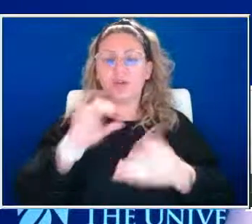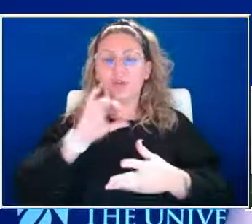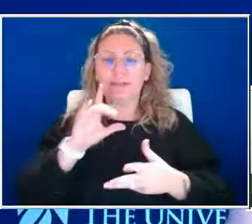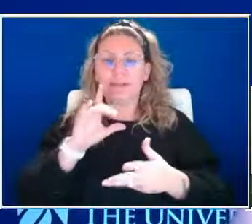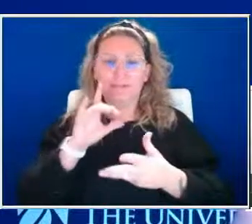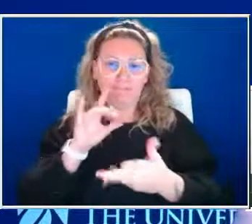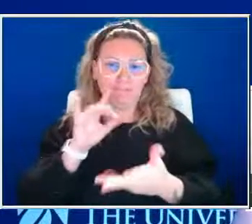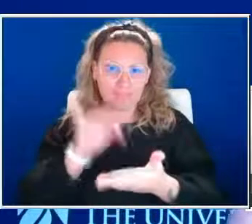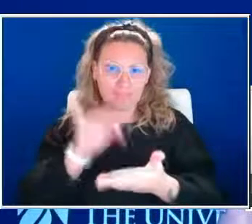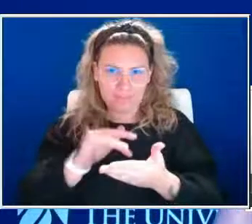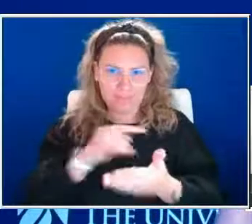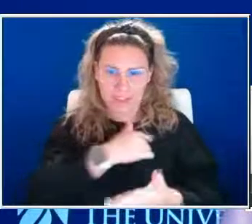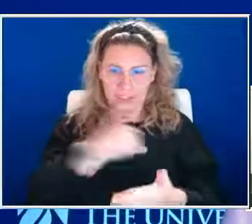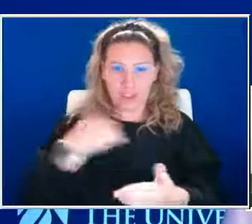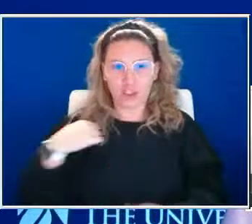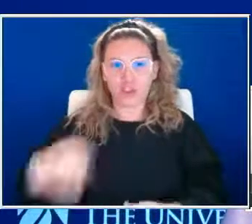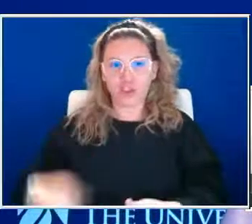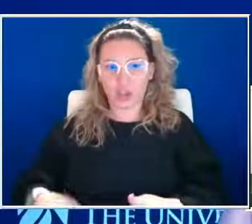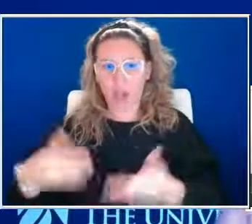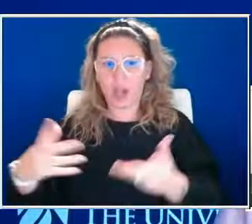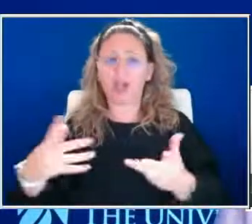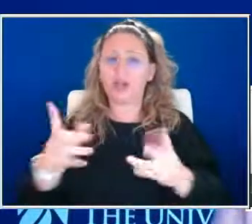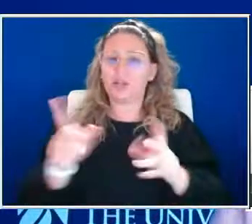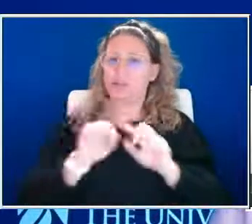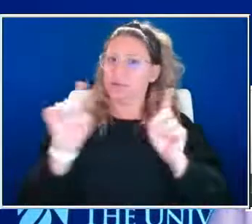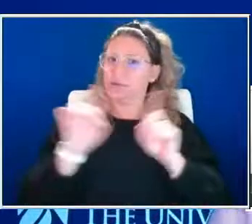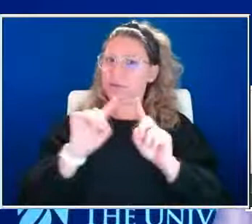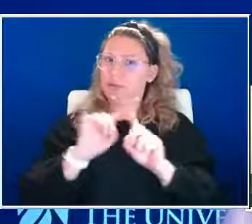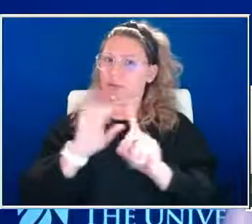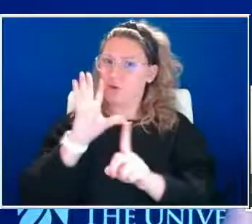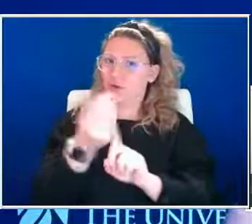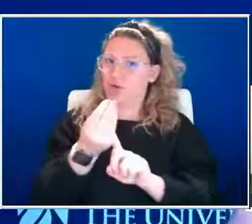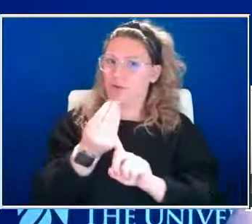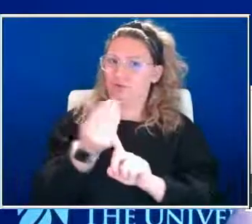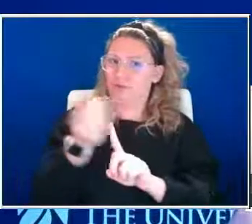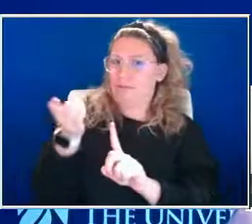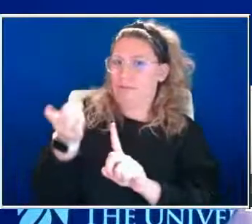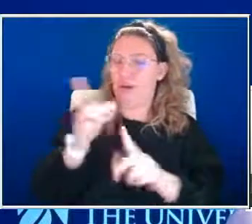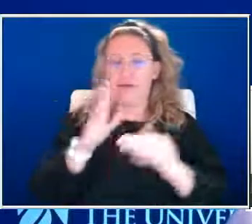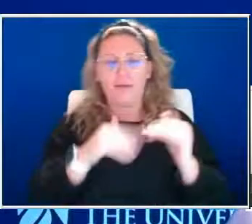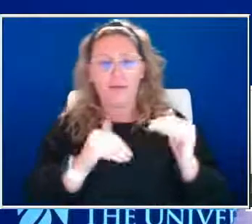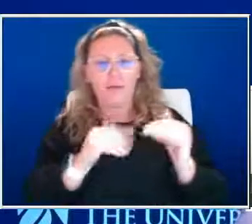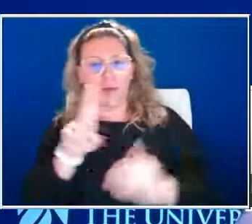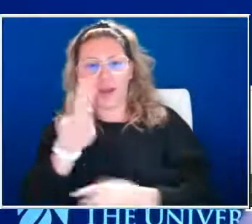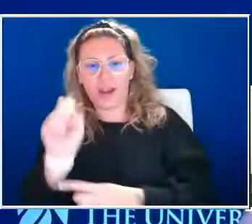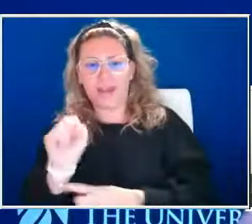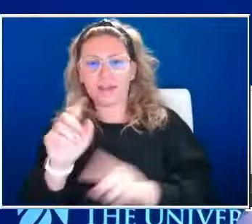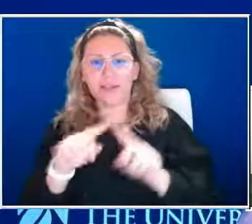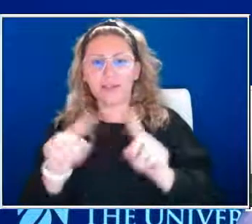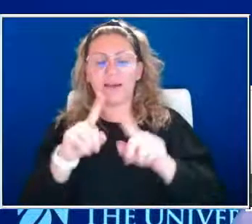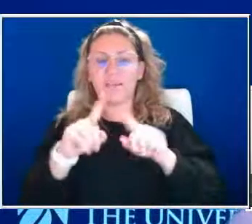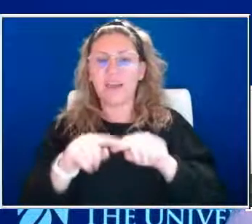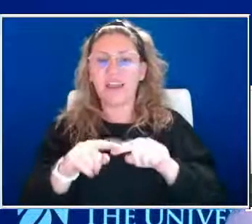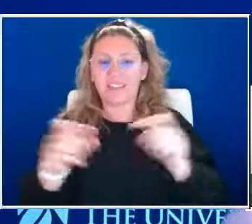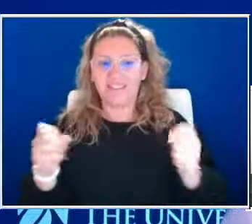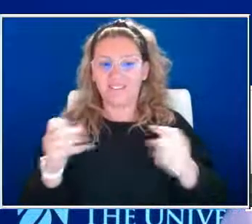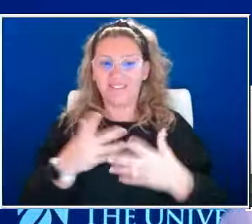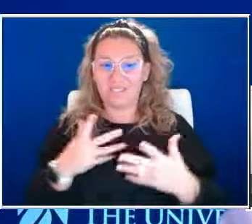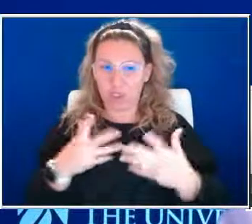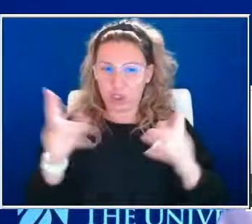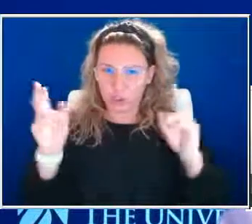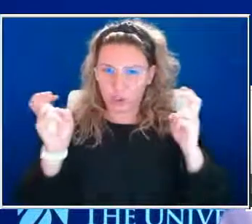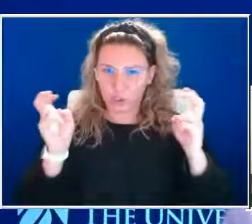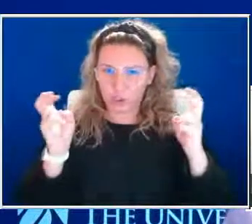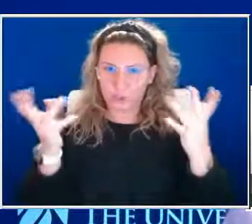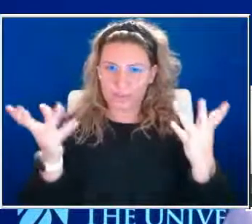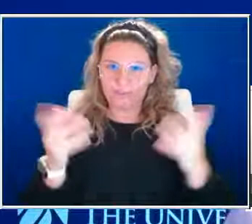significant cultural difference in China than it is here in the United States. But there was always, I think it is based on the premise and the fear that